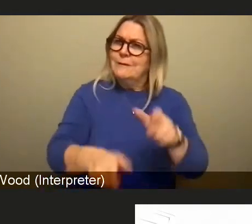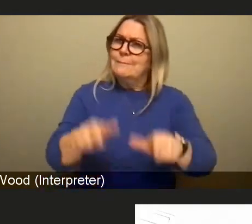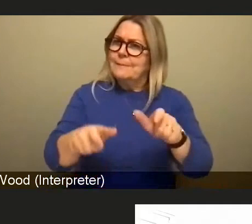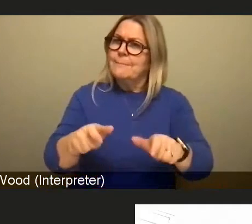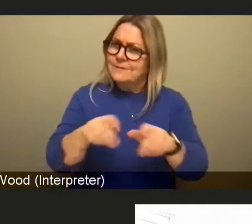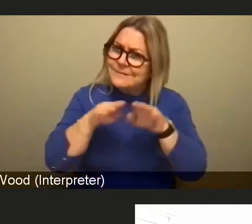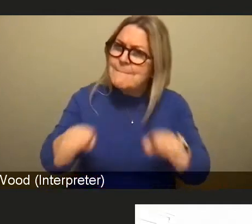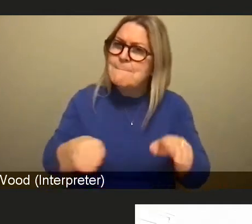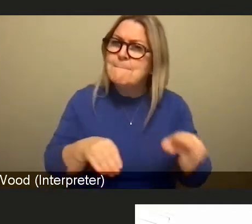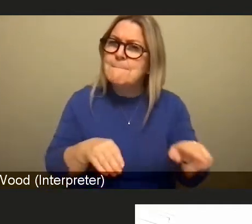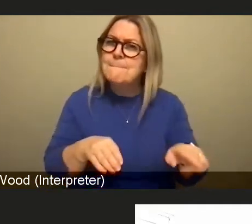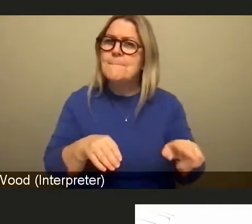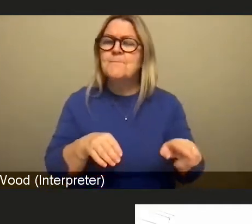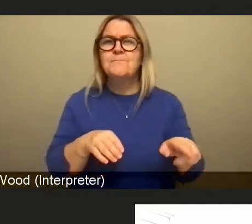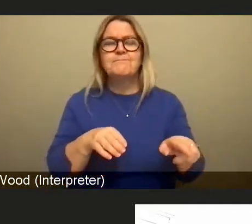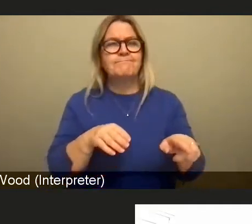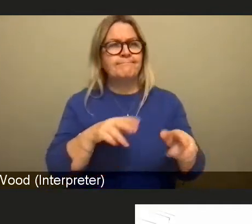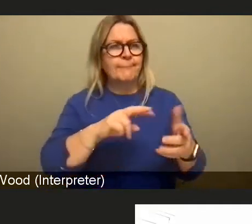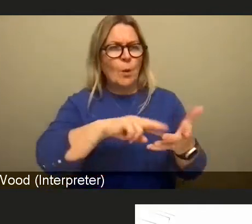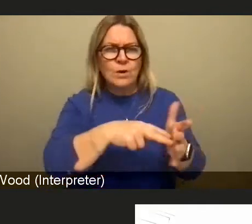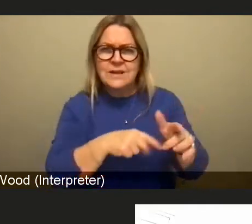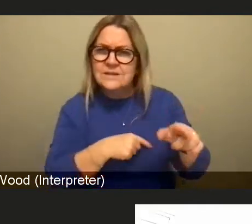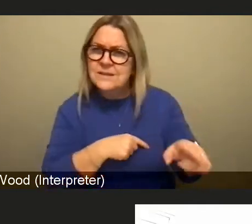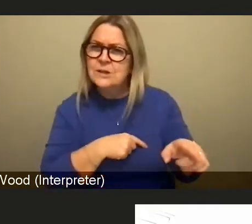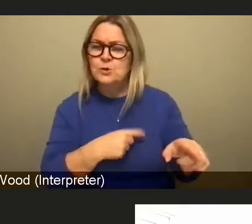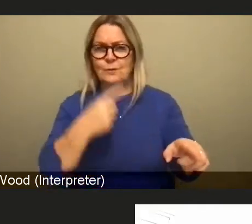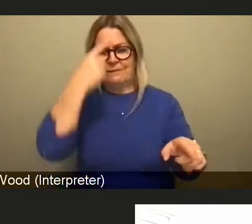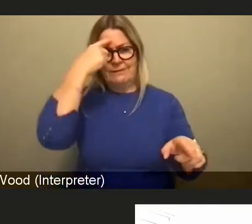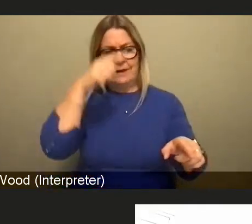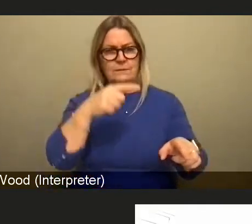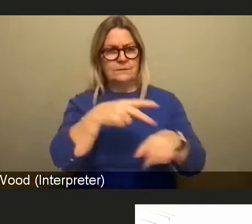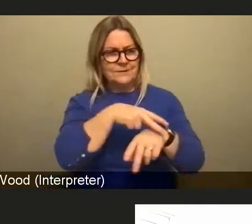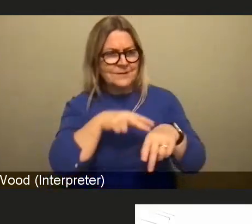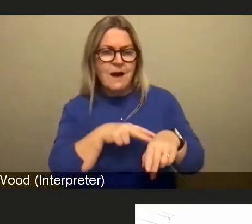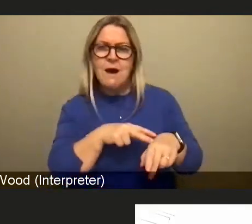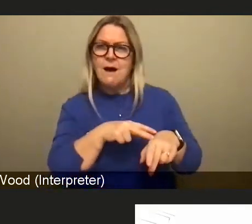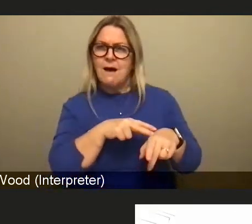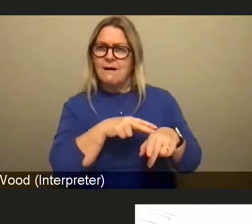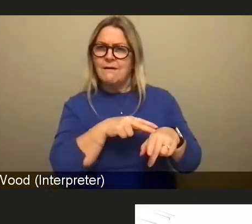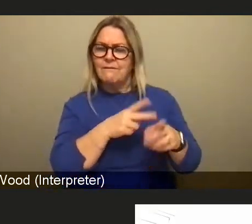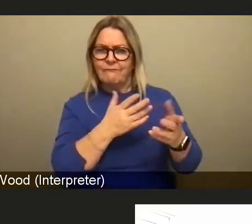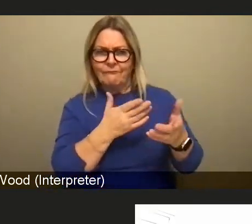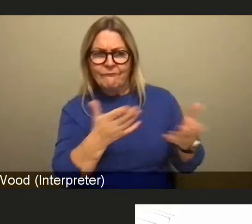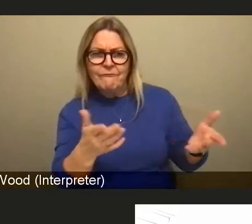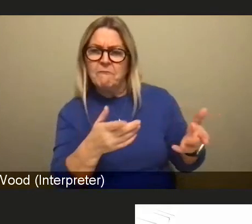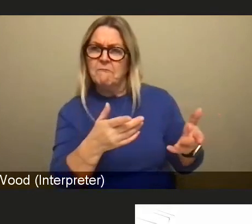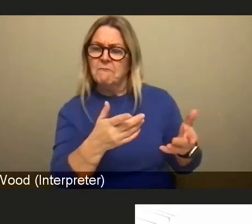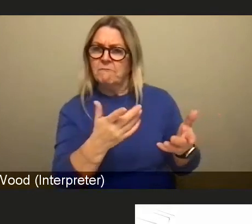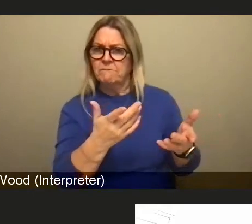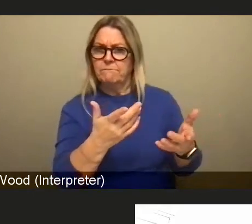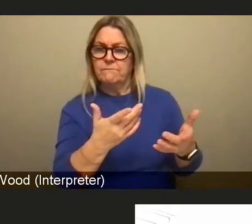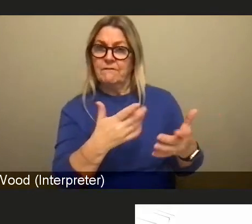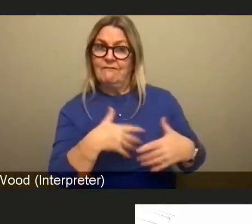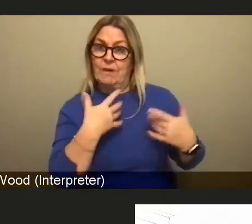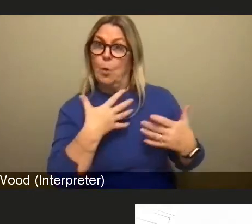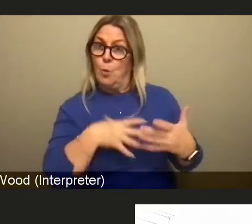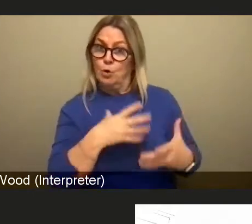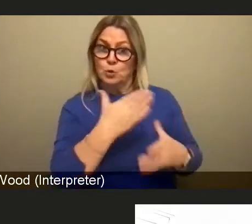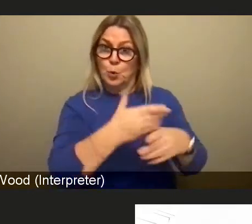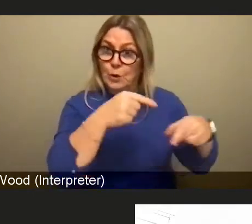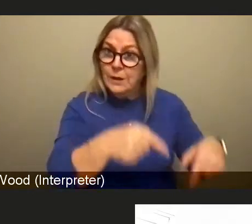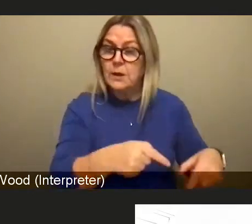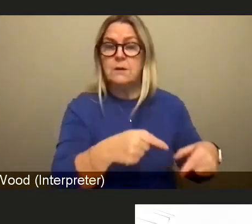organisations, think of the journey that colleagues are going on in terms of being attracted to our organisations through the networks that